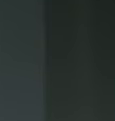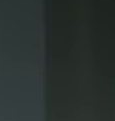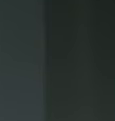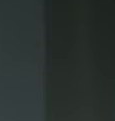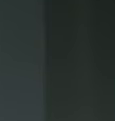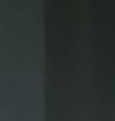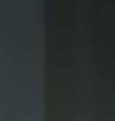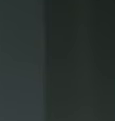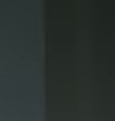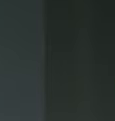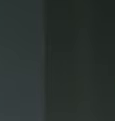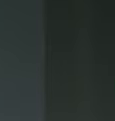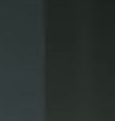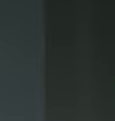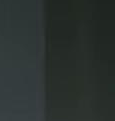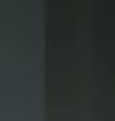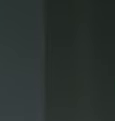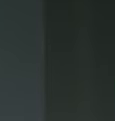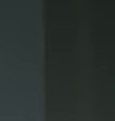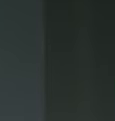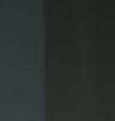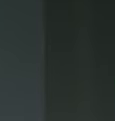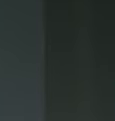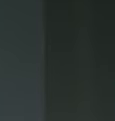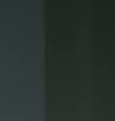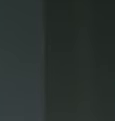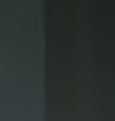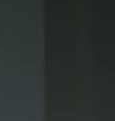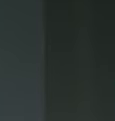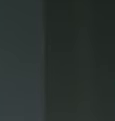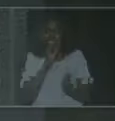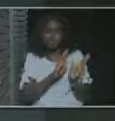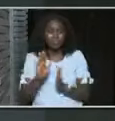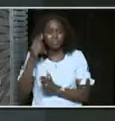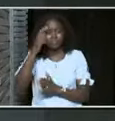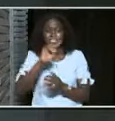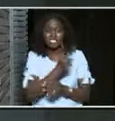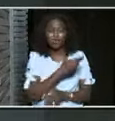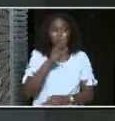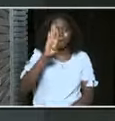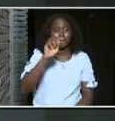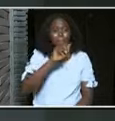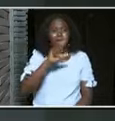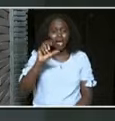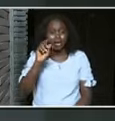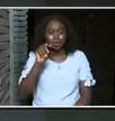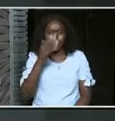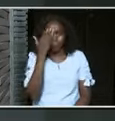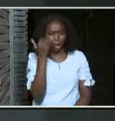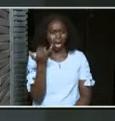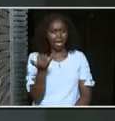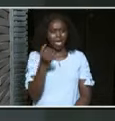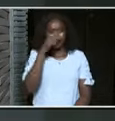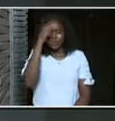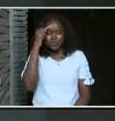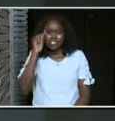reading some papers. Even INEC is preparing for second ballot. Now, why? Because